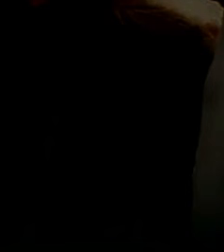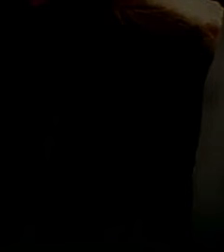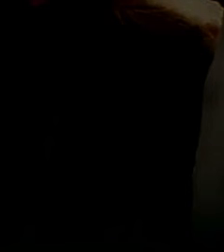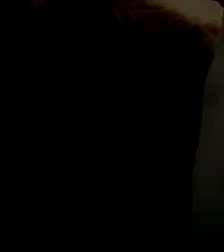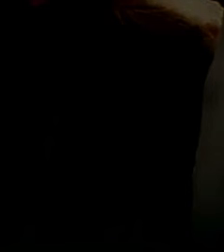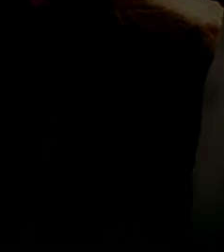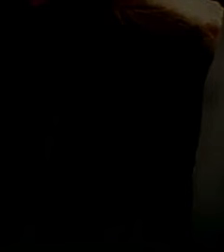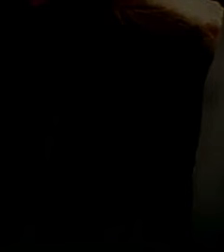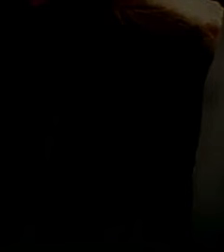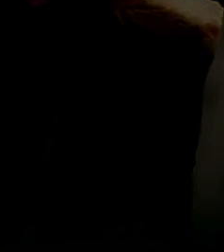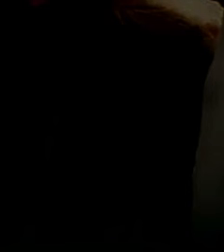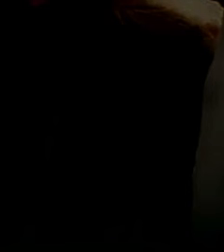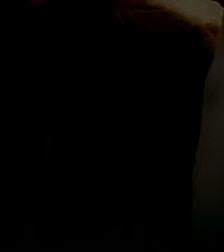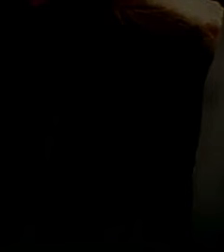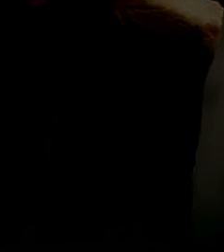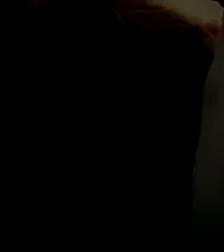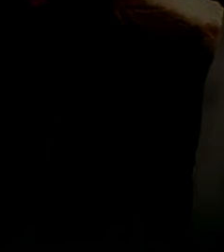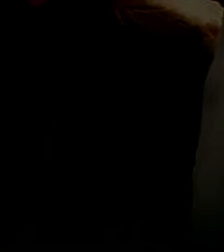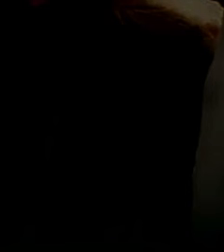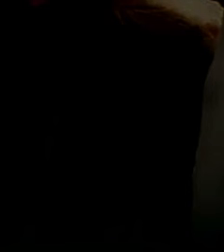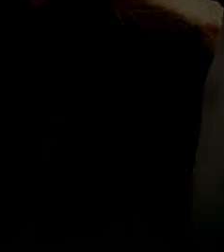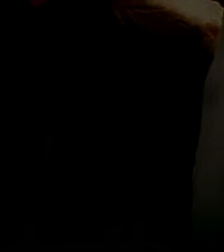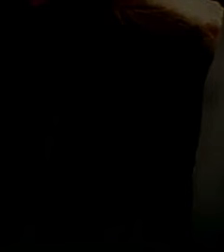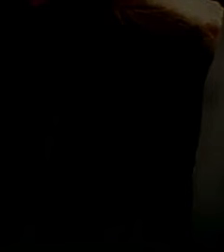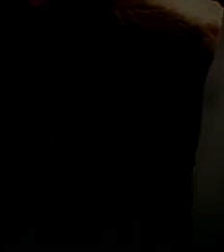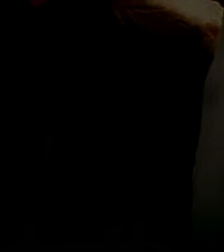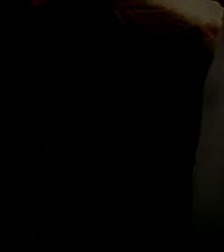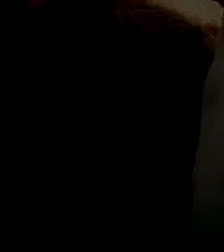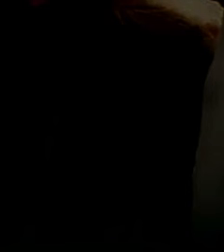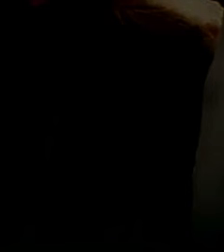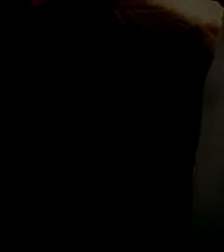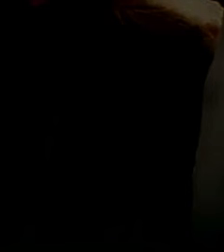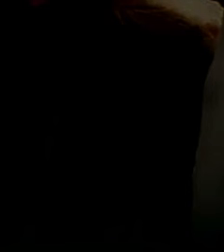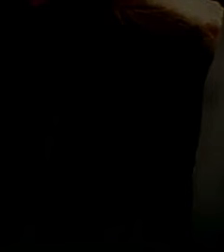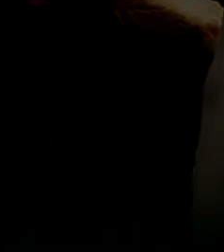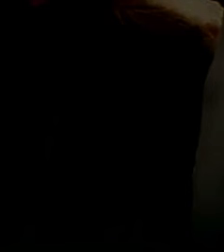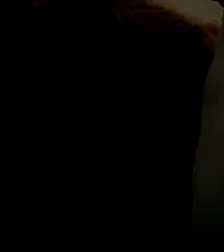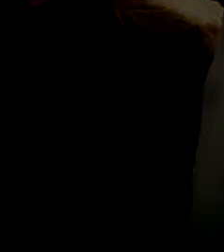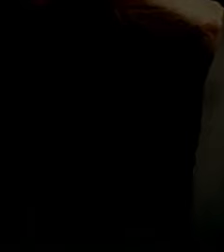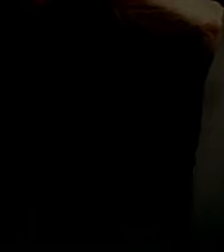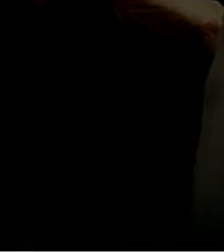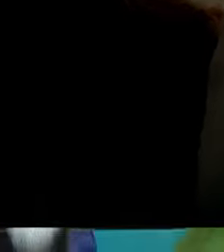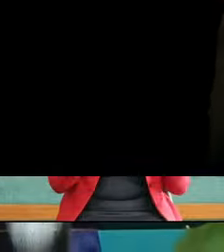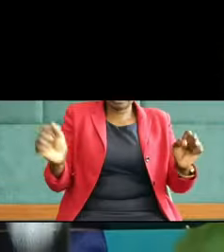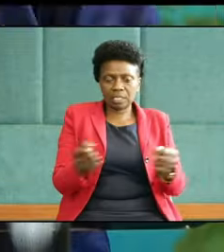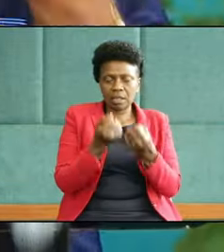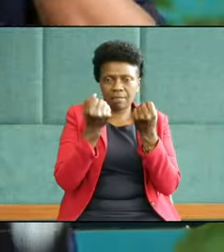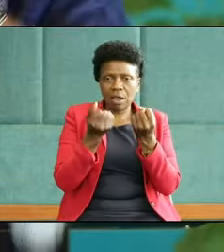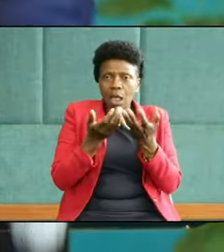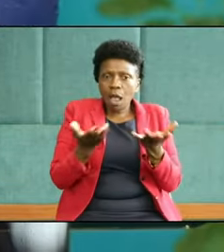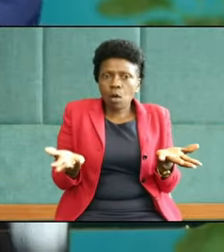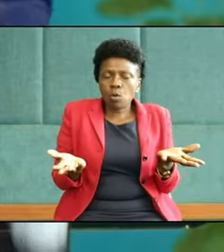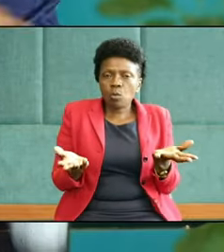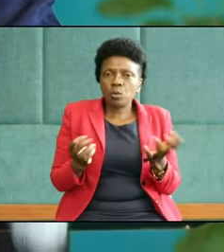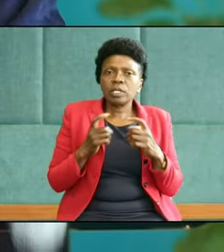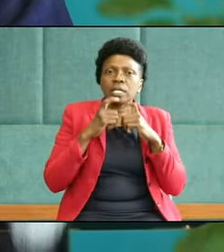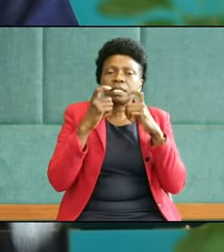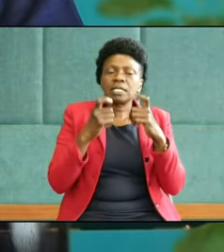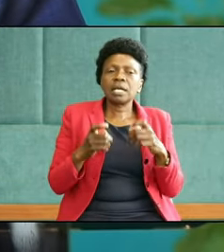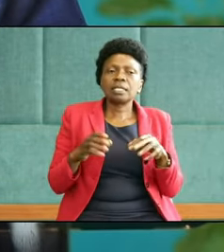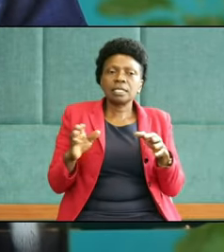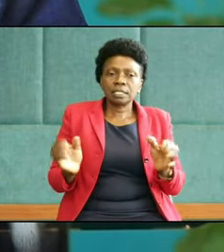the world, but that the world through him might be saved. How are sinners saved? Through